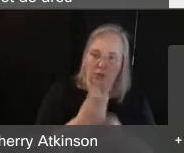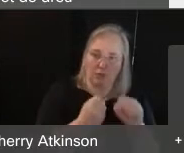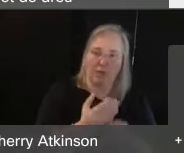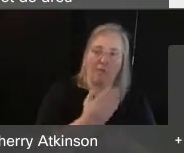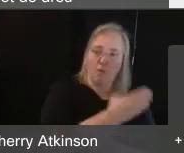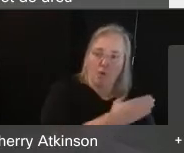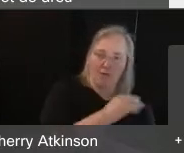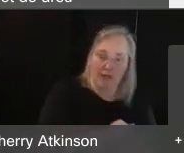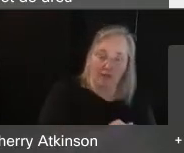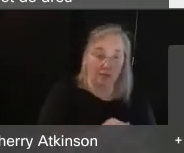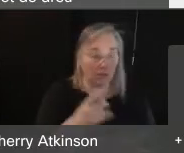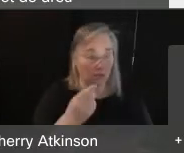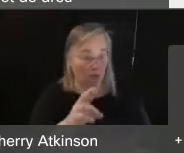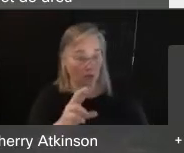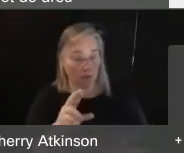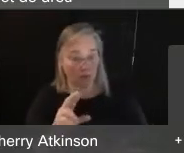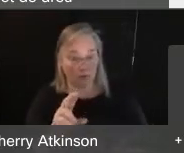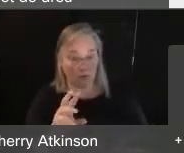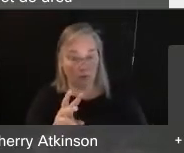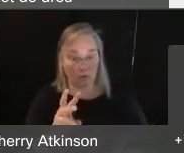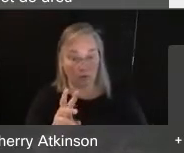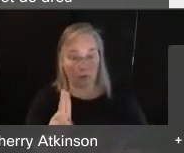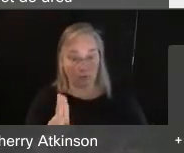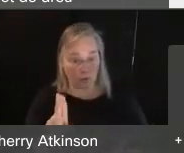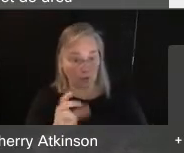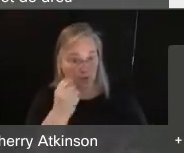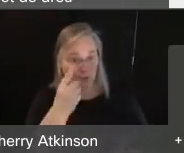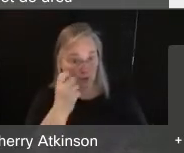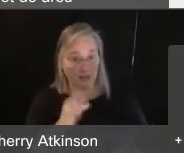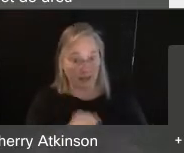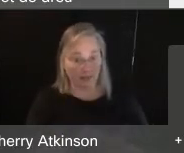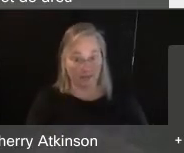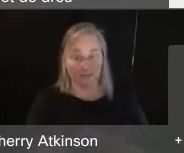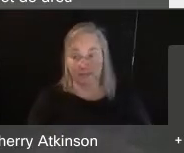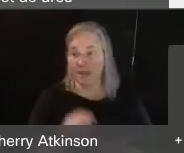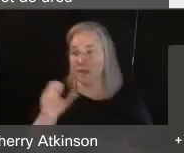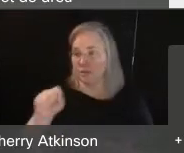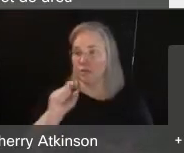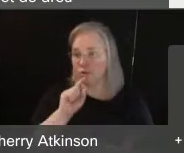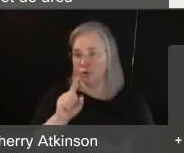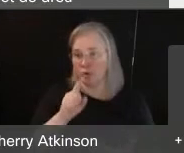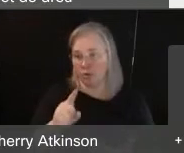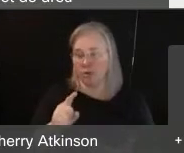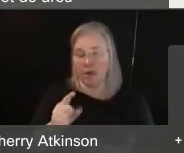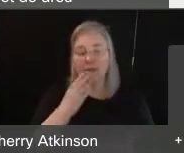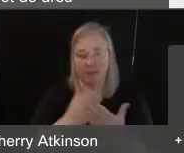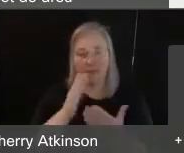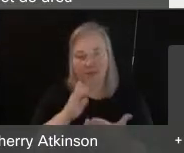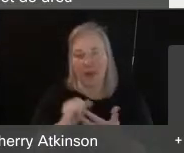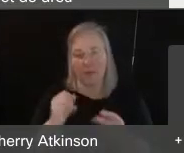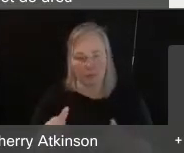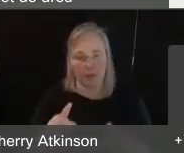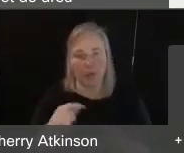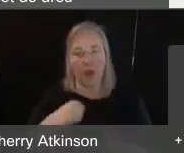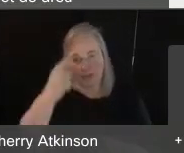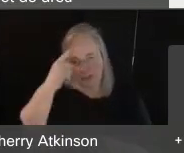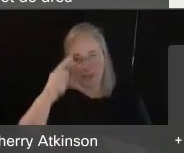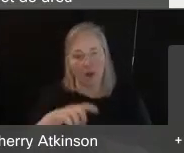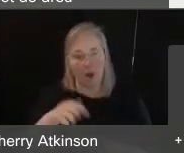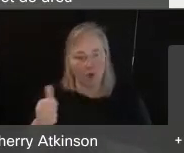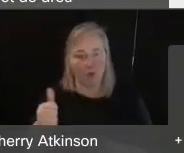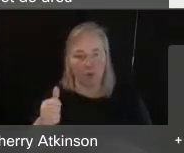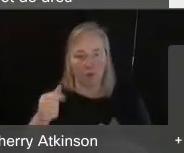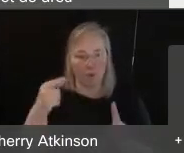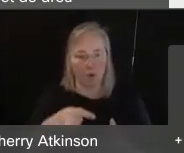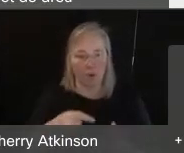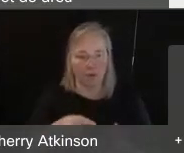sure. So, Okay. so thank you for the opportunity, right? I think the other Absolutely. point is that, and